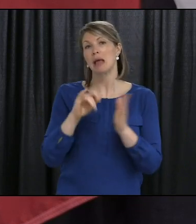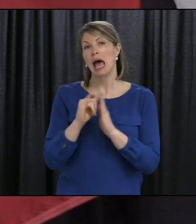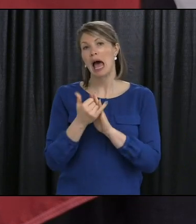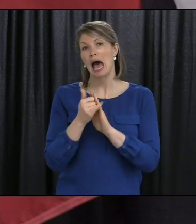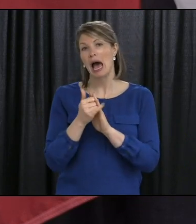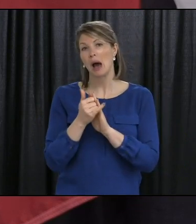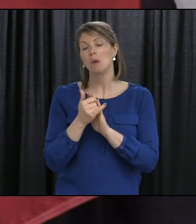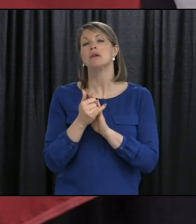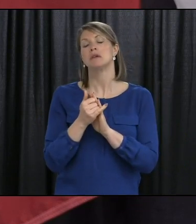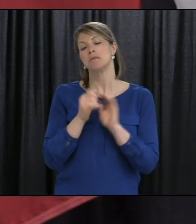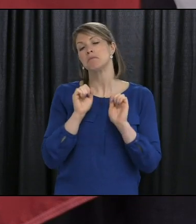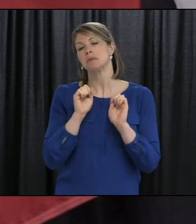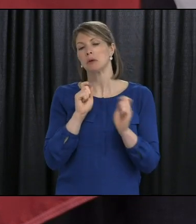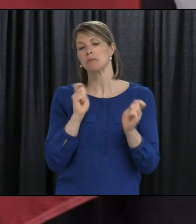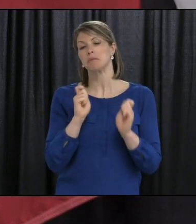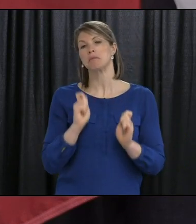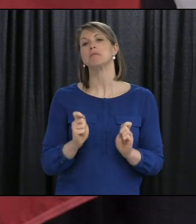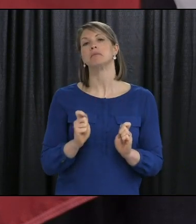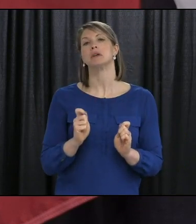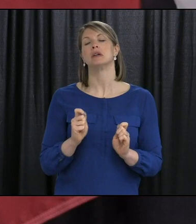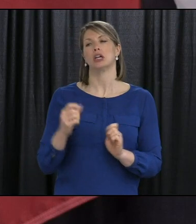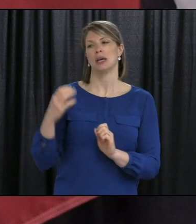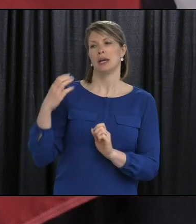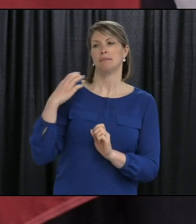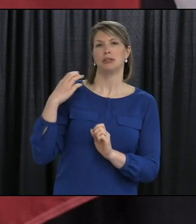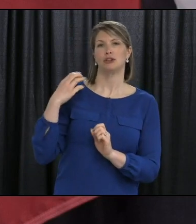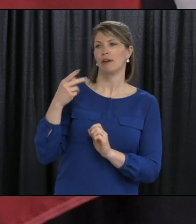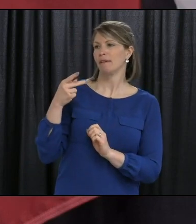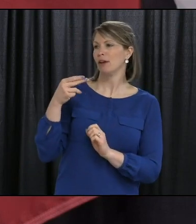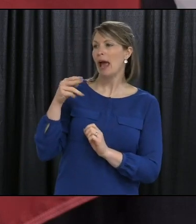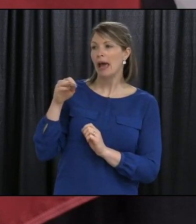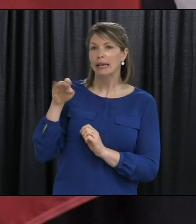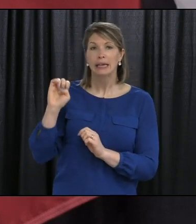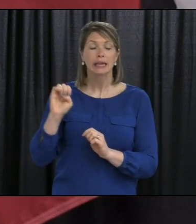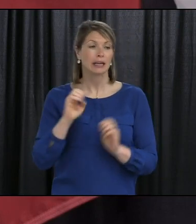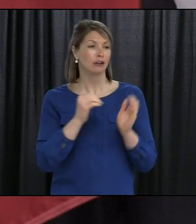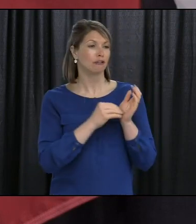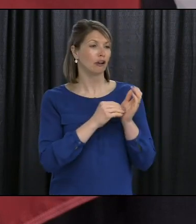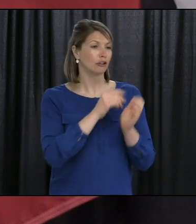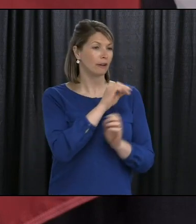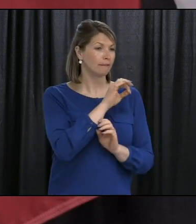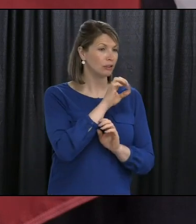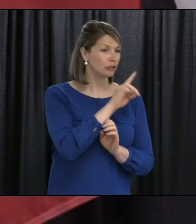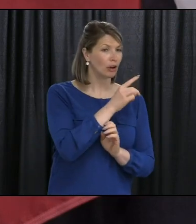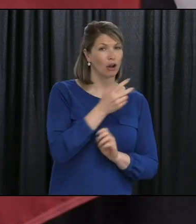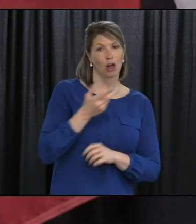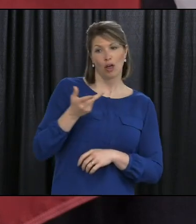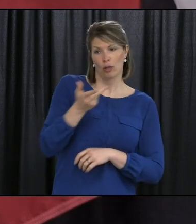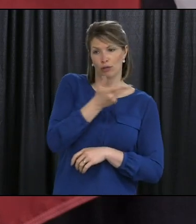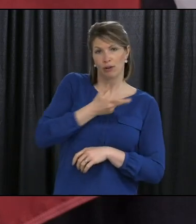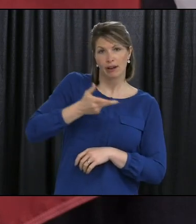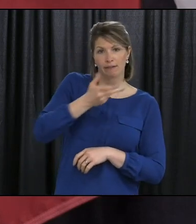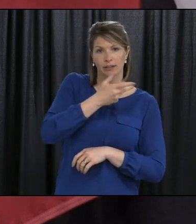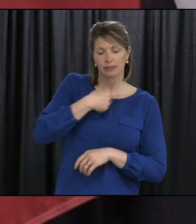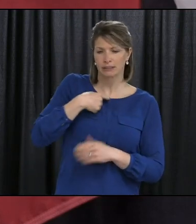to Dr. Fitzgerald, and I know the minister as well, and I know my own office. We have a lot of meetings, and there's a